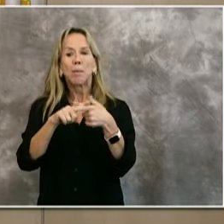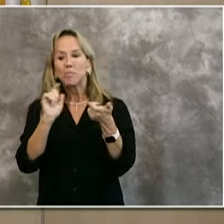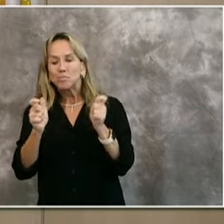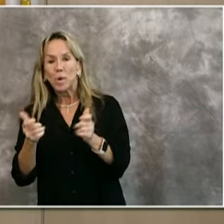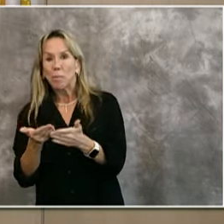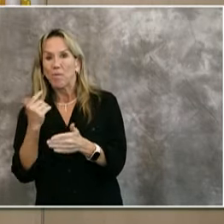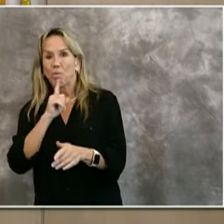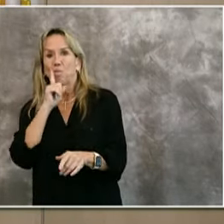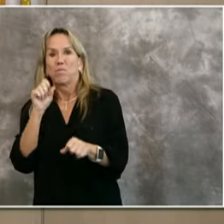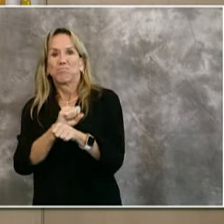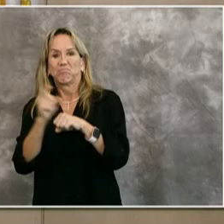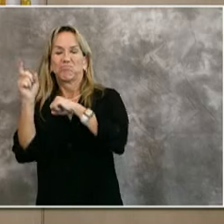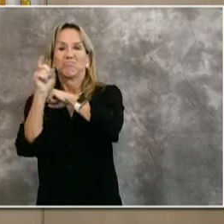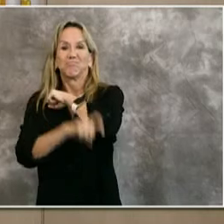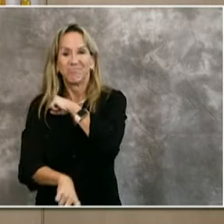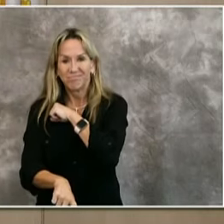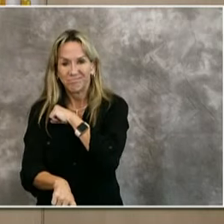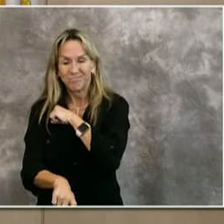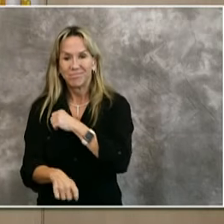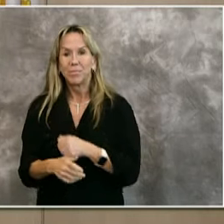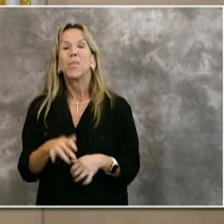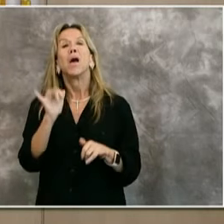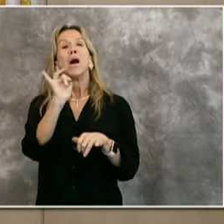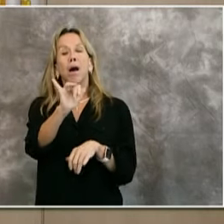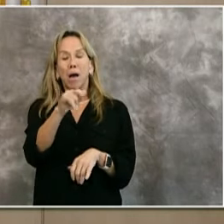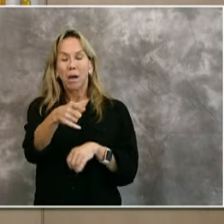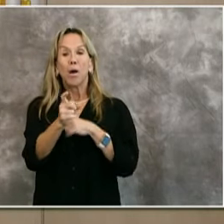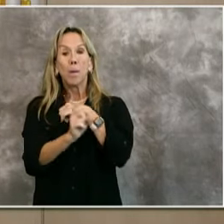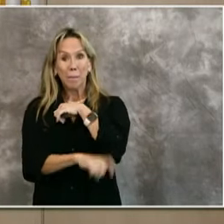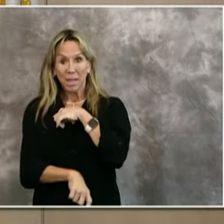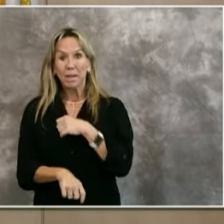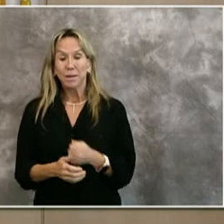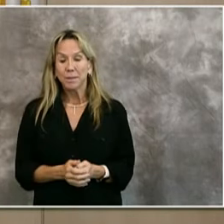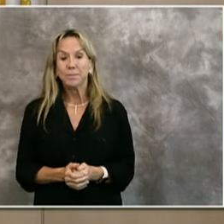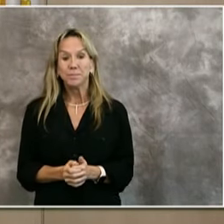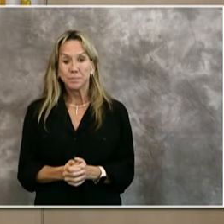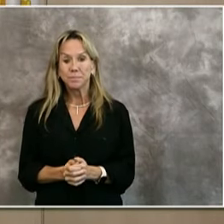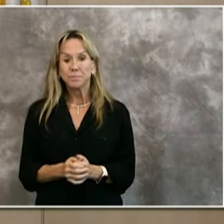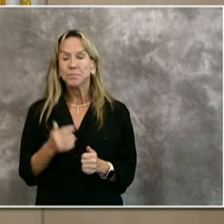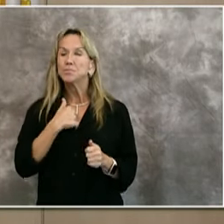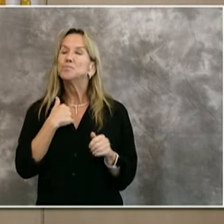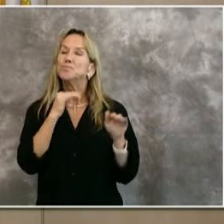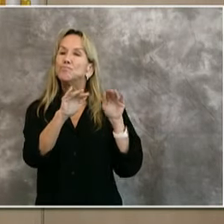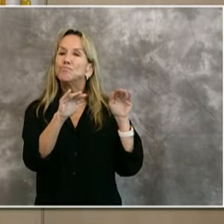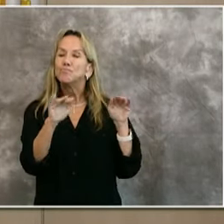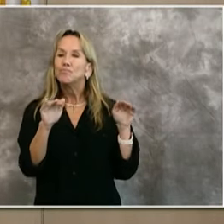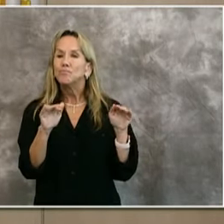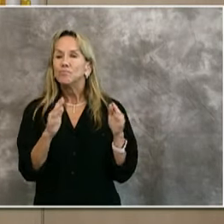penalties incur. Oh, in terms of penalties, we are asking,